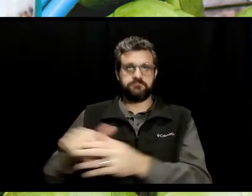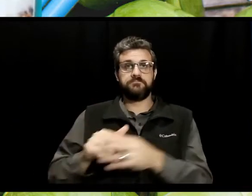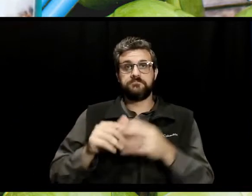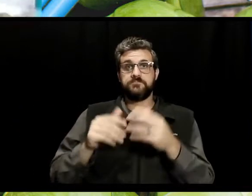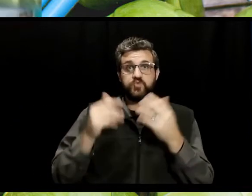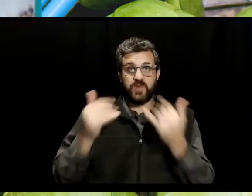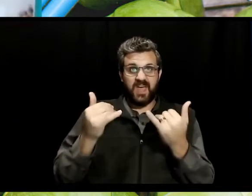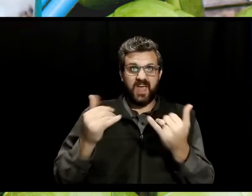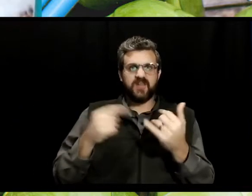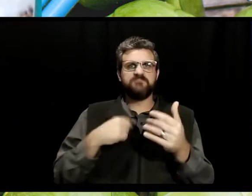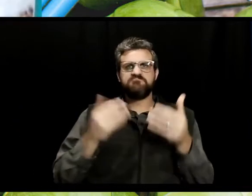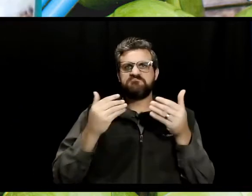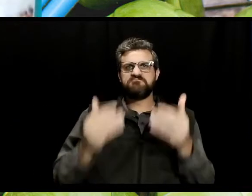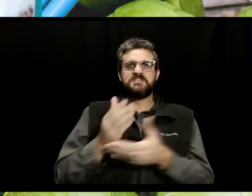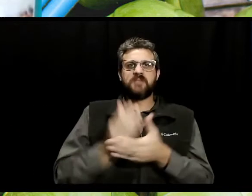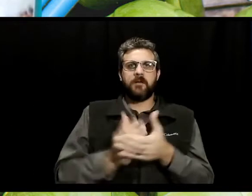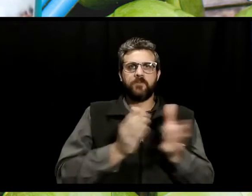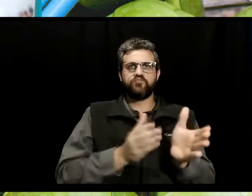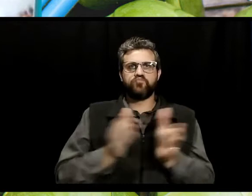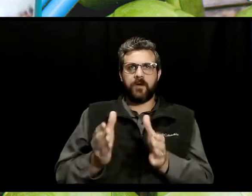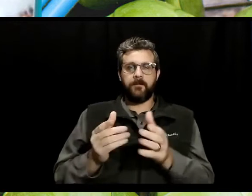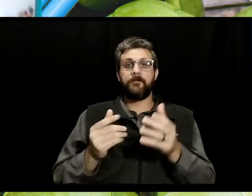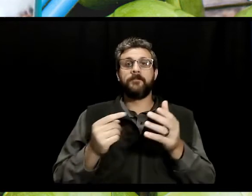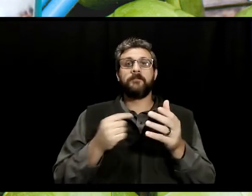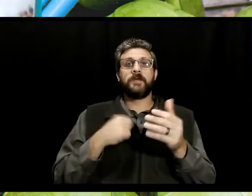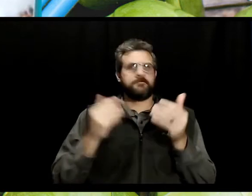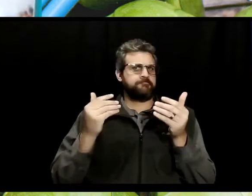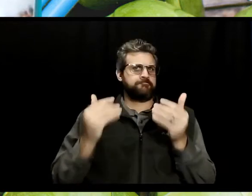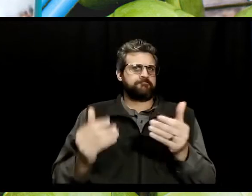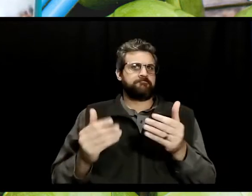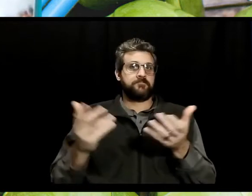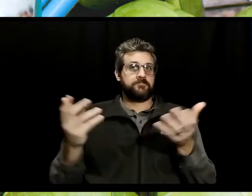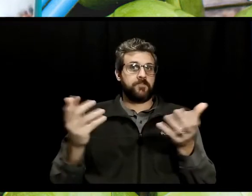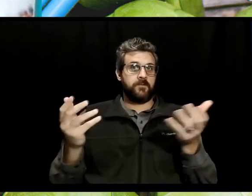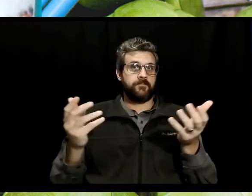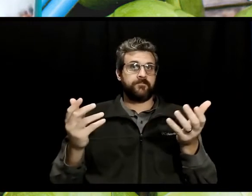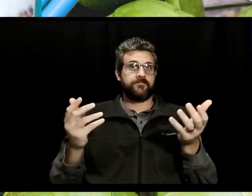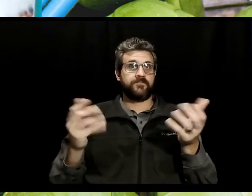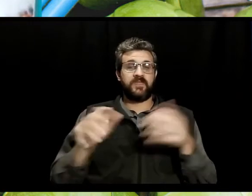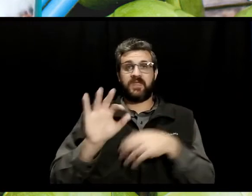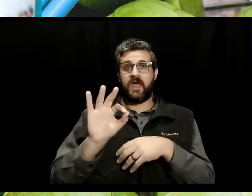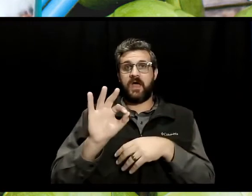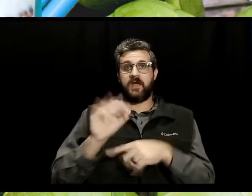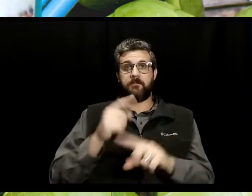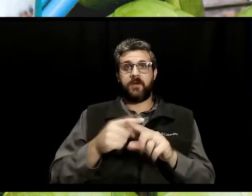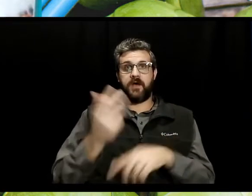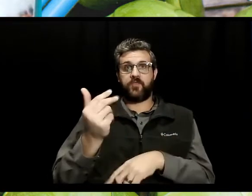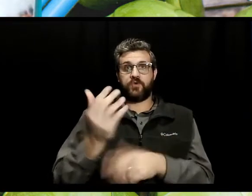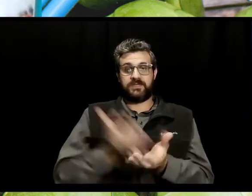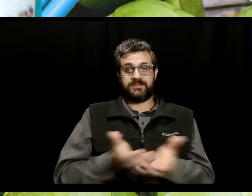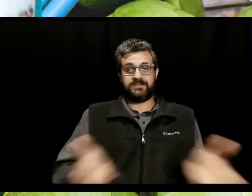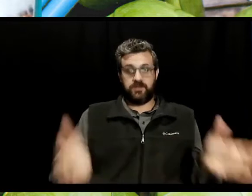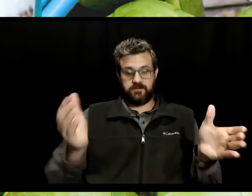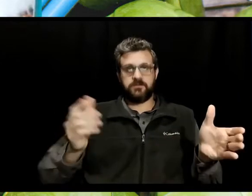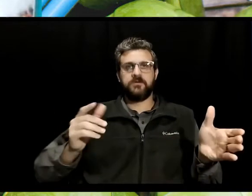on and did a little prep. I went on and sprayed a 9x13 dish with